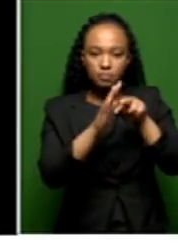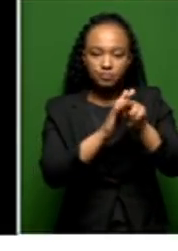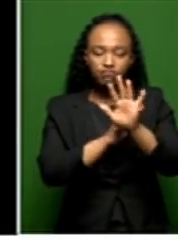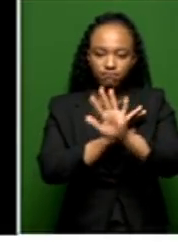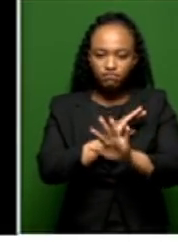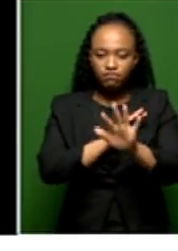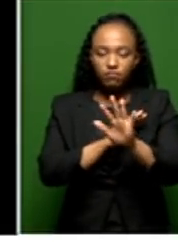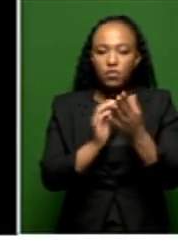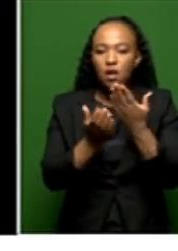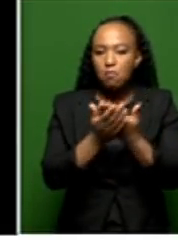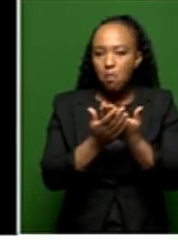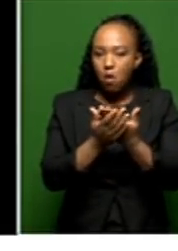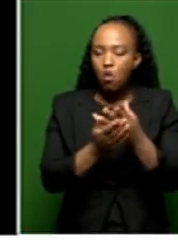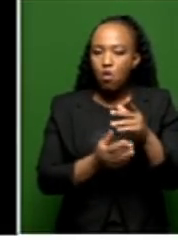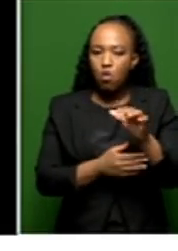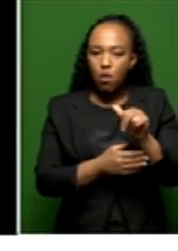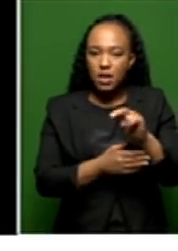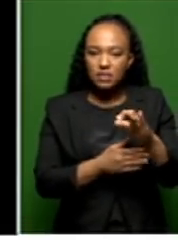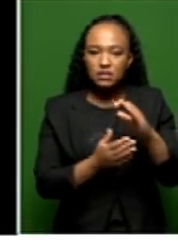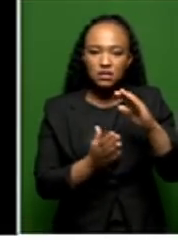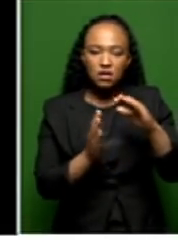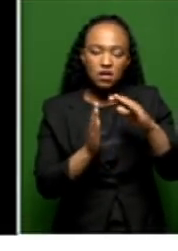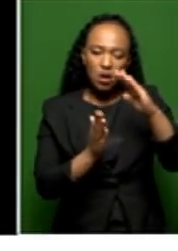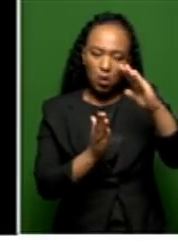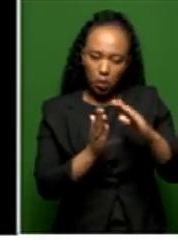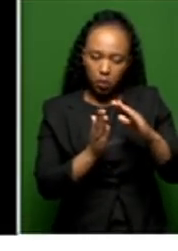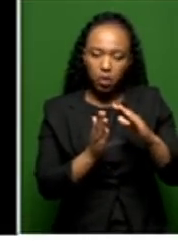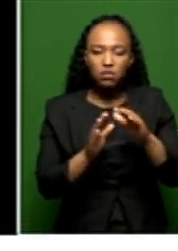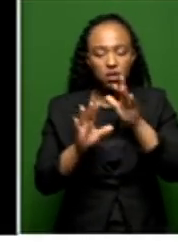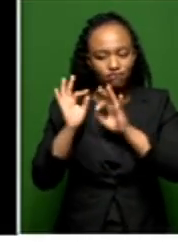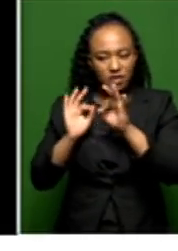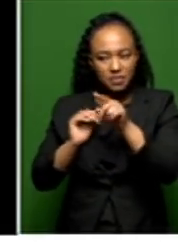even more of a slide for the ANC. Just run us through this.